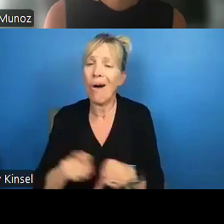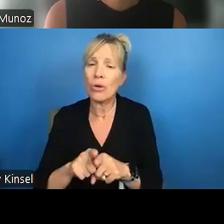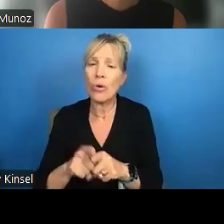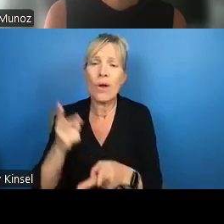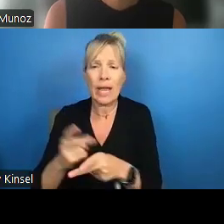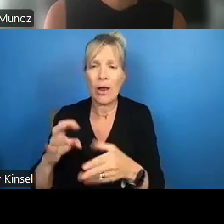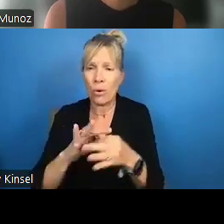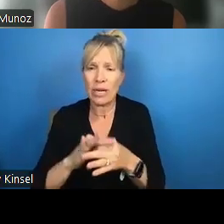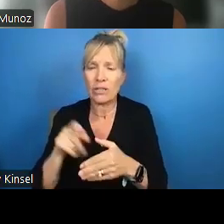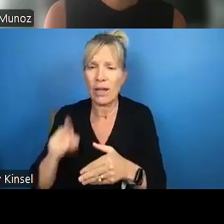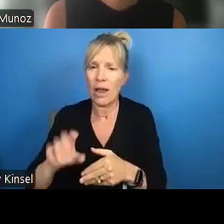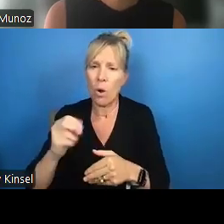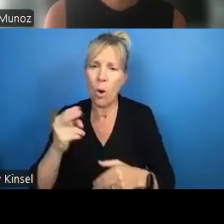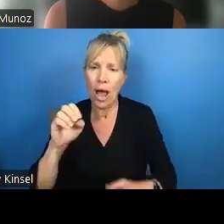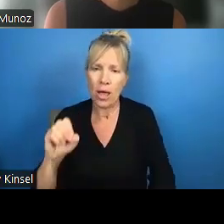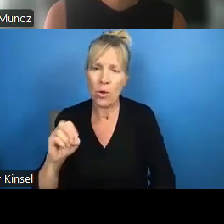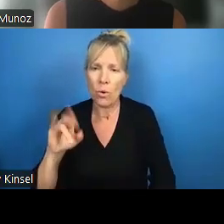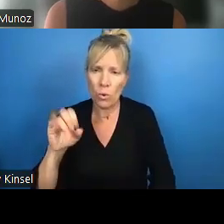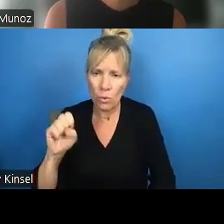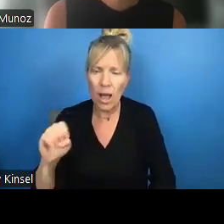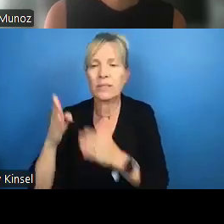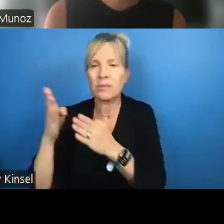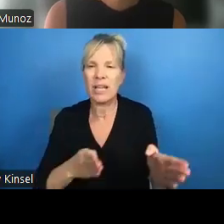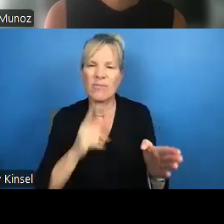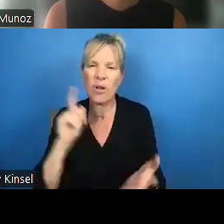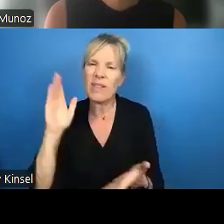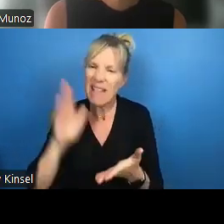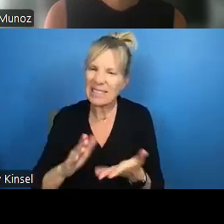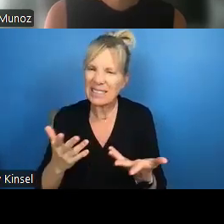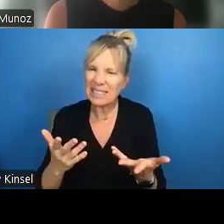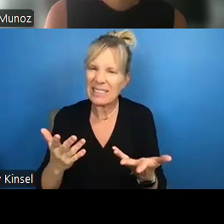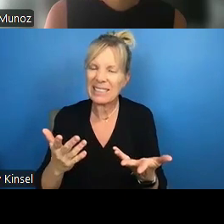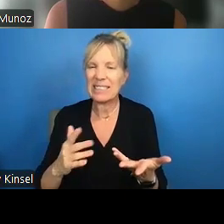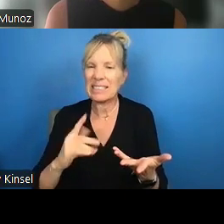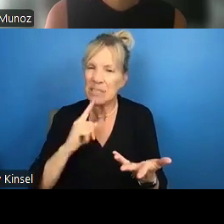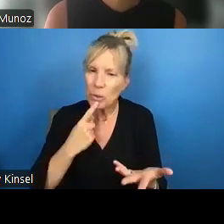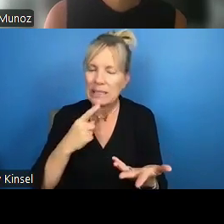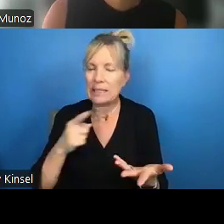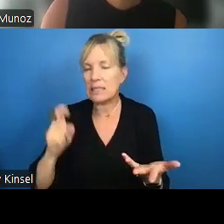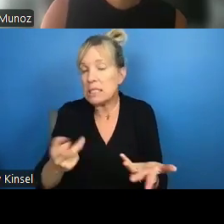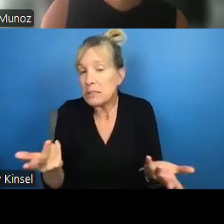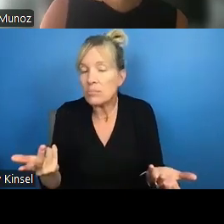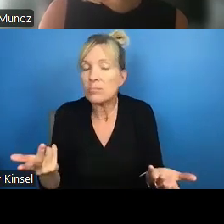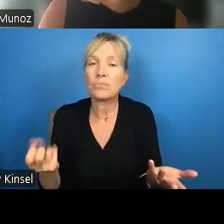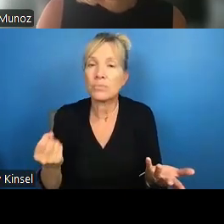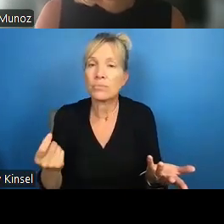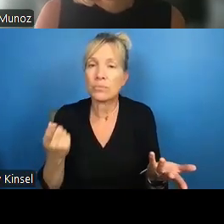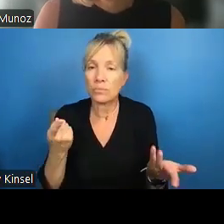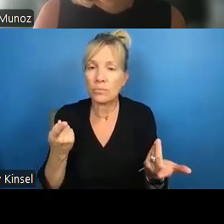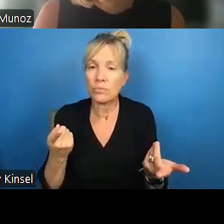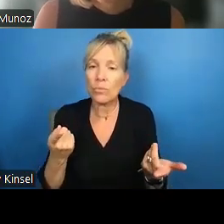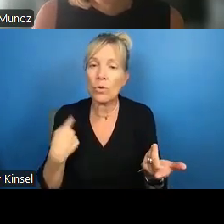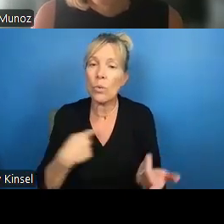done at the Ohio RISE plan for those those with less intense needs. And so we do